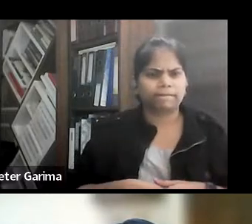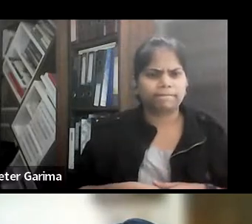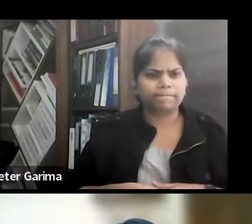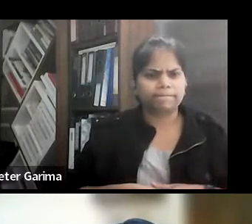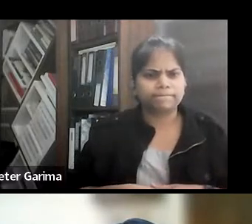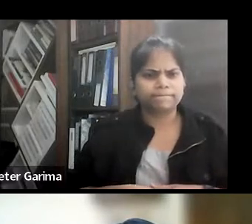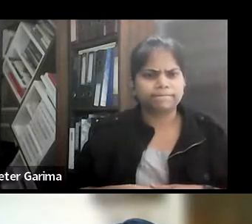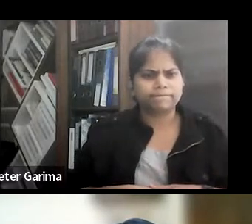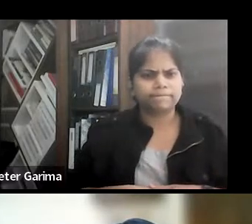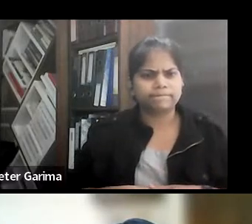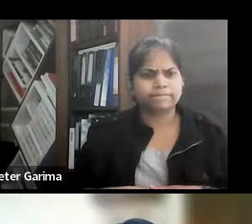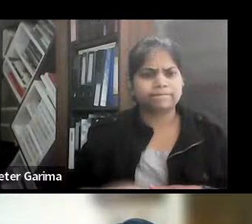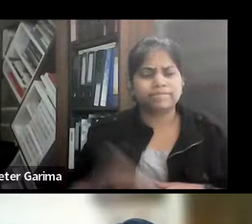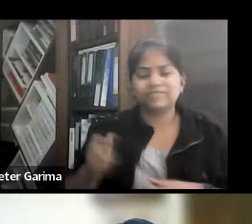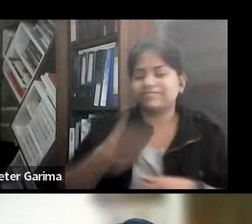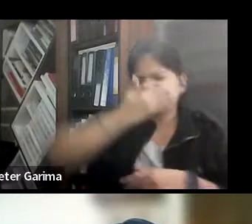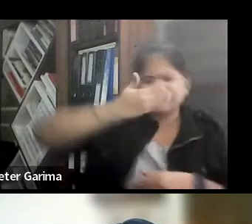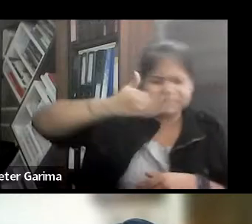pursue the